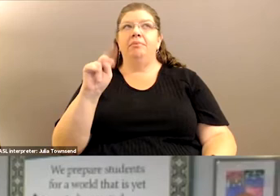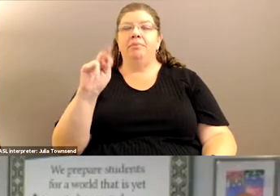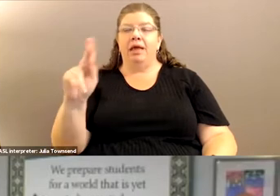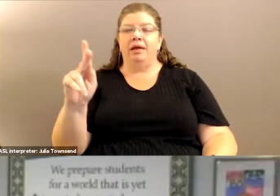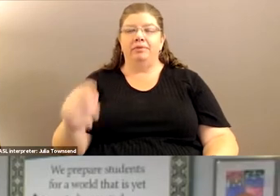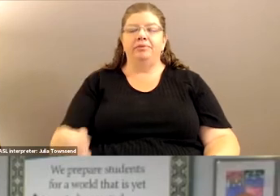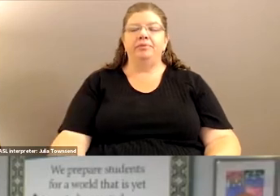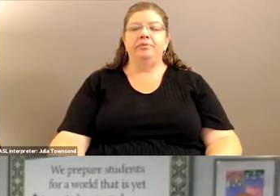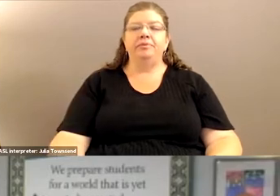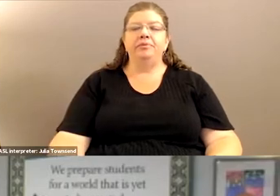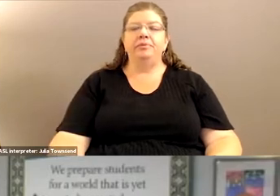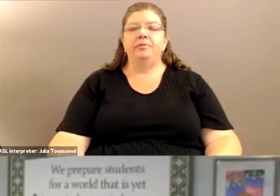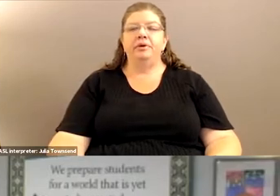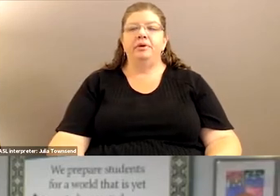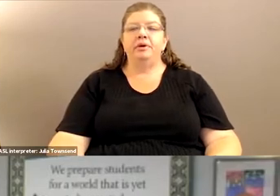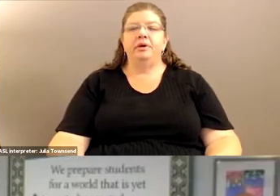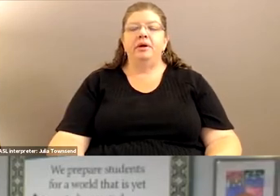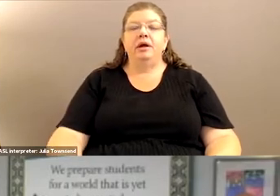hi um